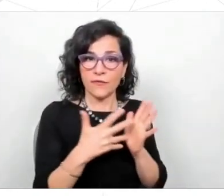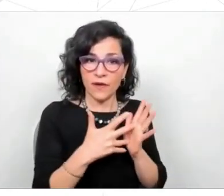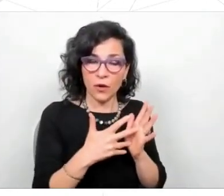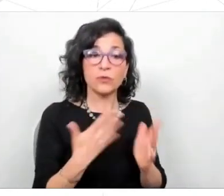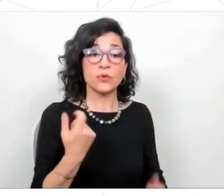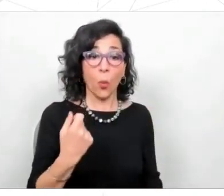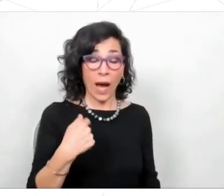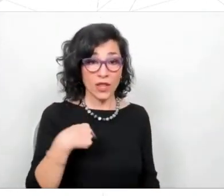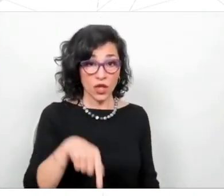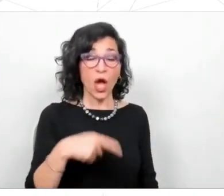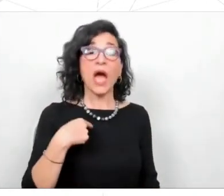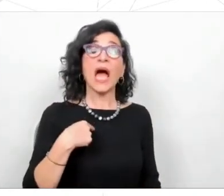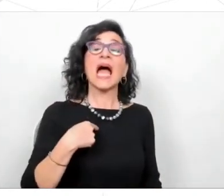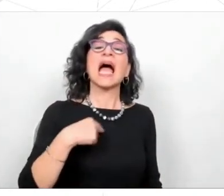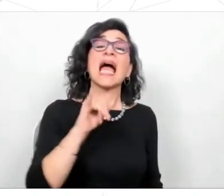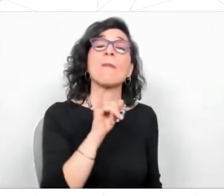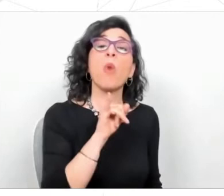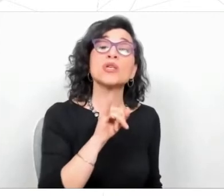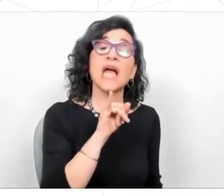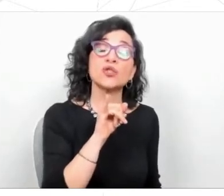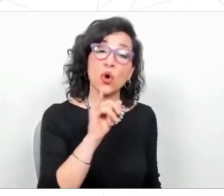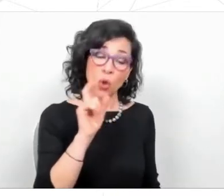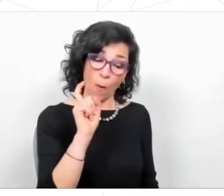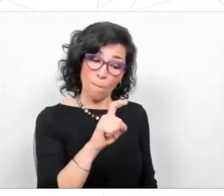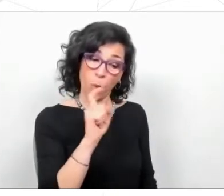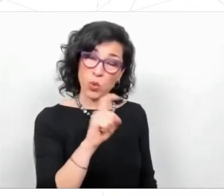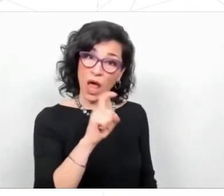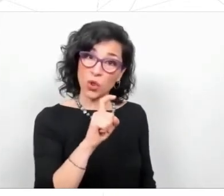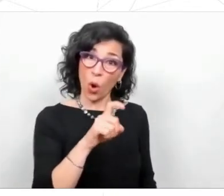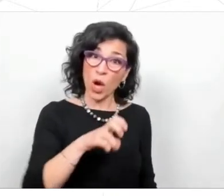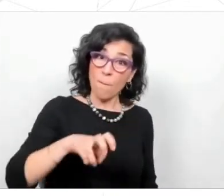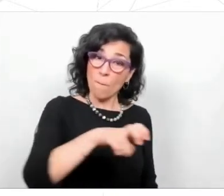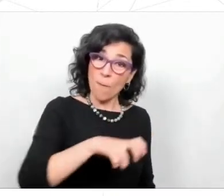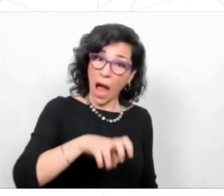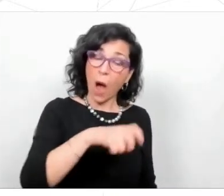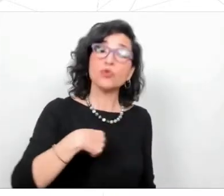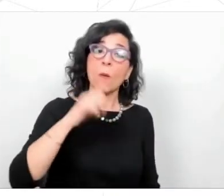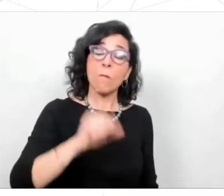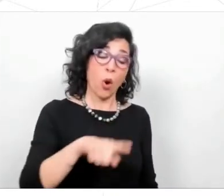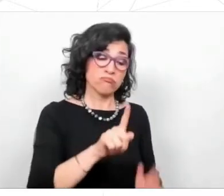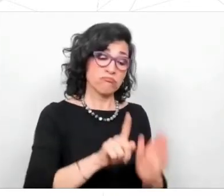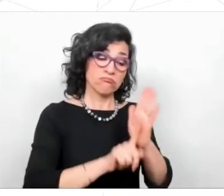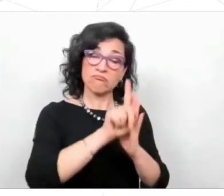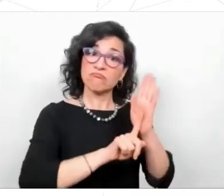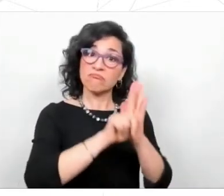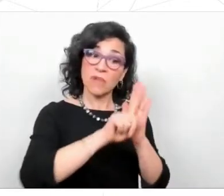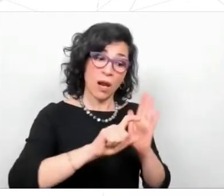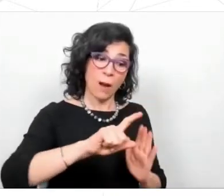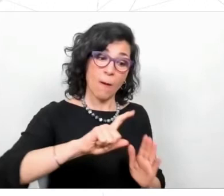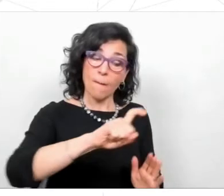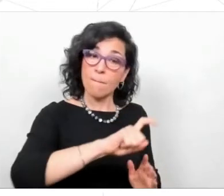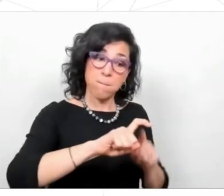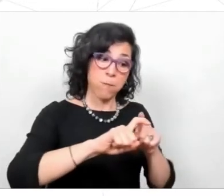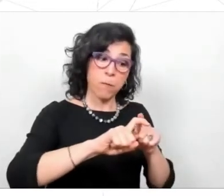bigger barrier. So as we get into the mouse pointer settings, number one, we can simply adjust the scale of